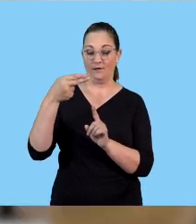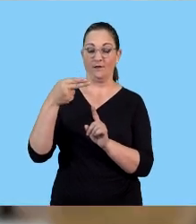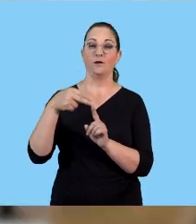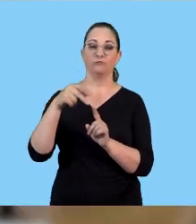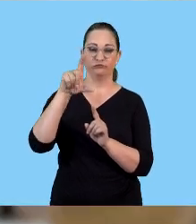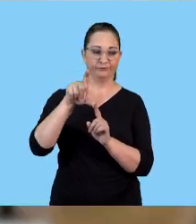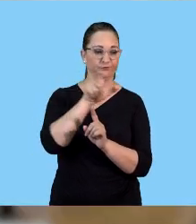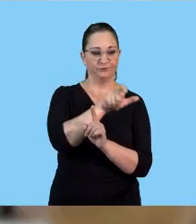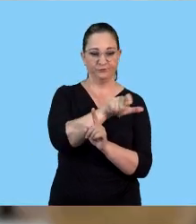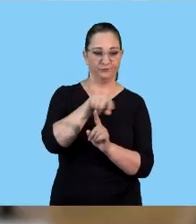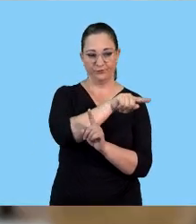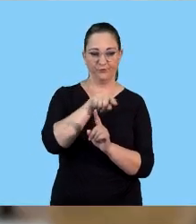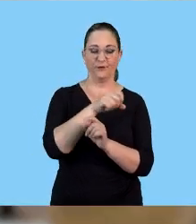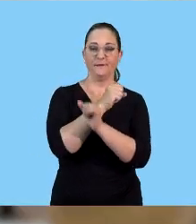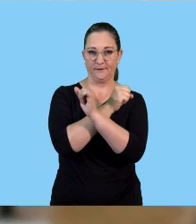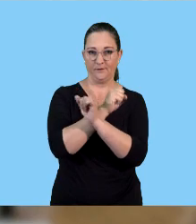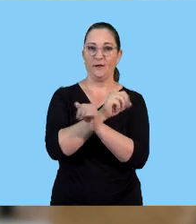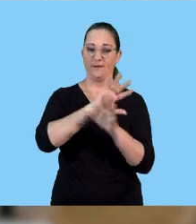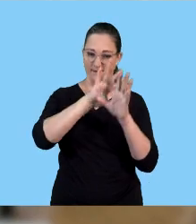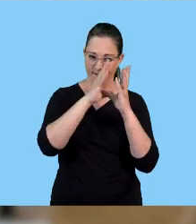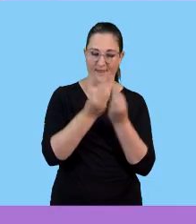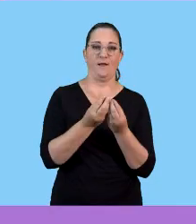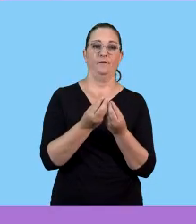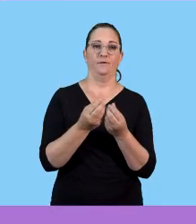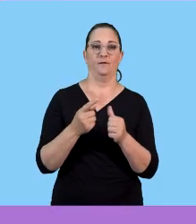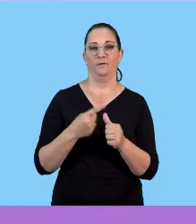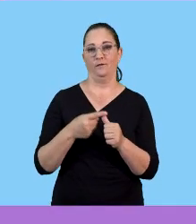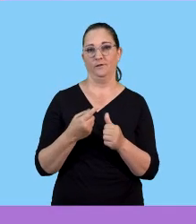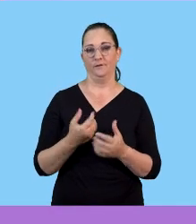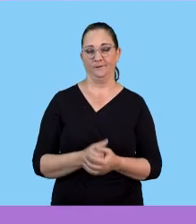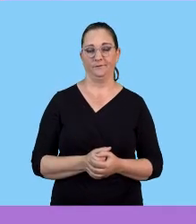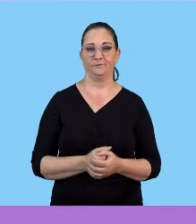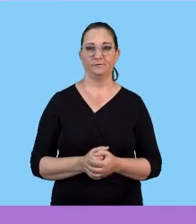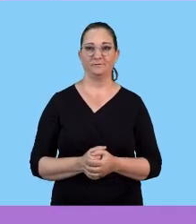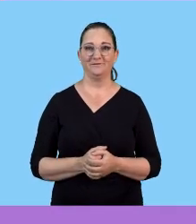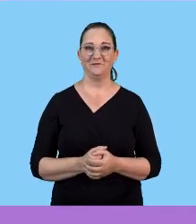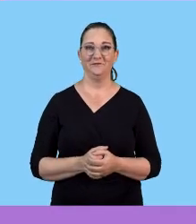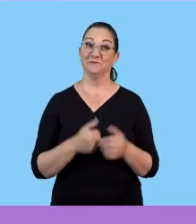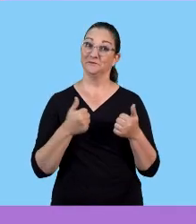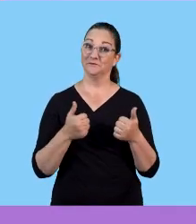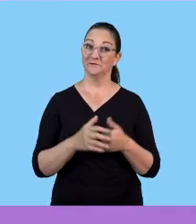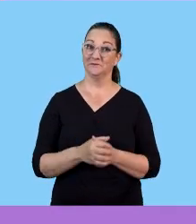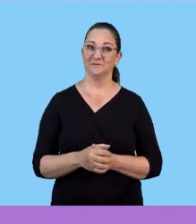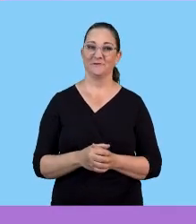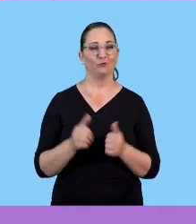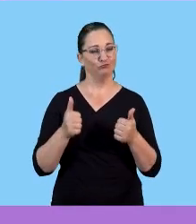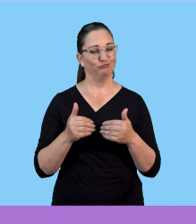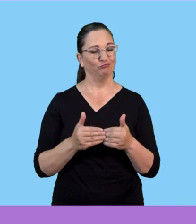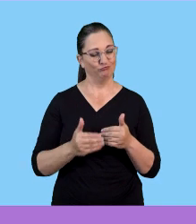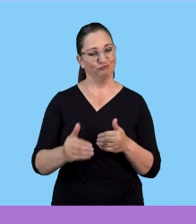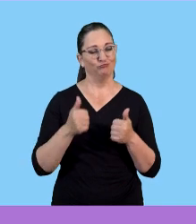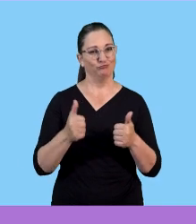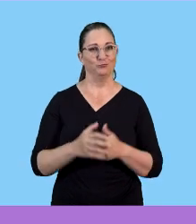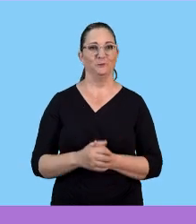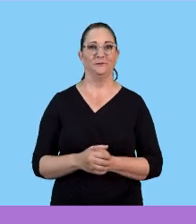covered up the whole sandy area. Very nice work. 27 squares in total. All right, so making good